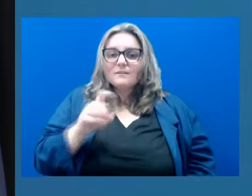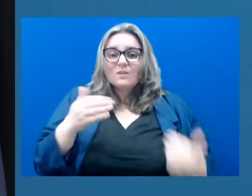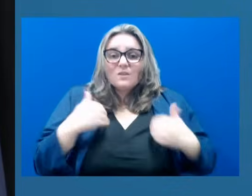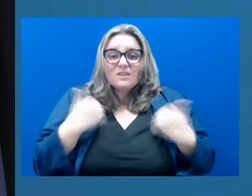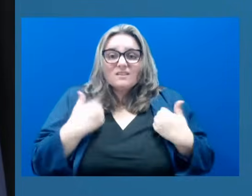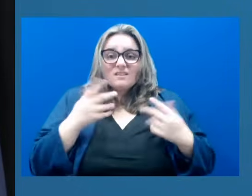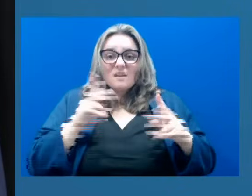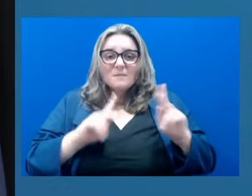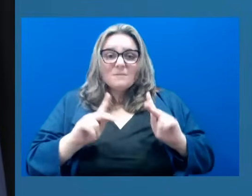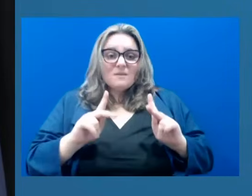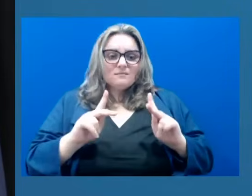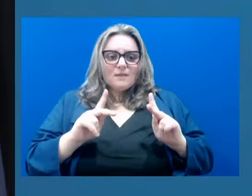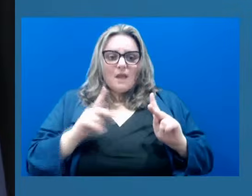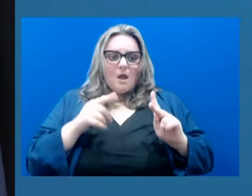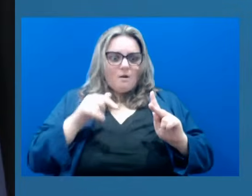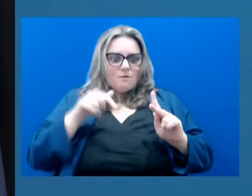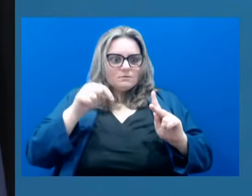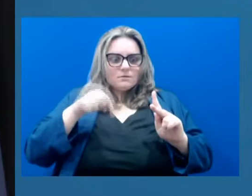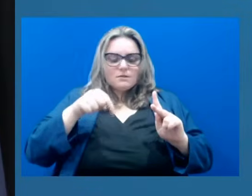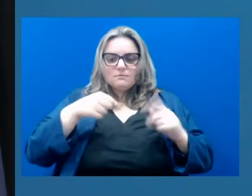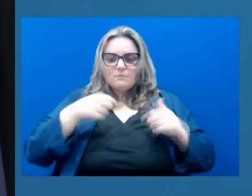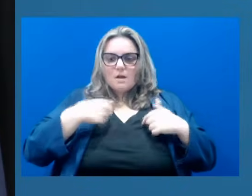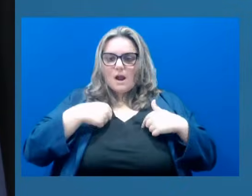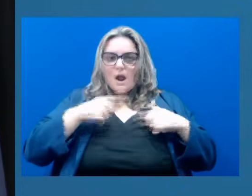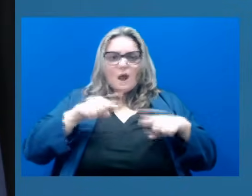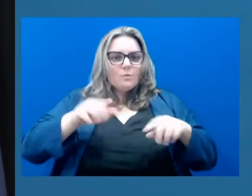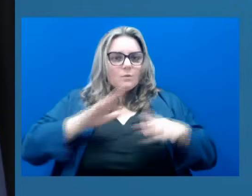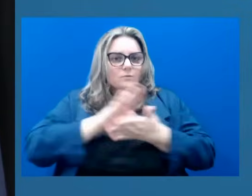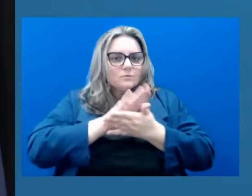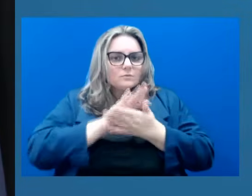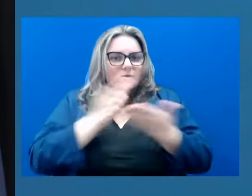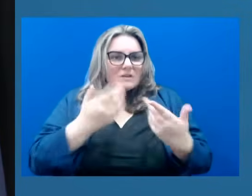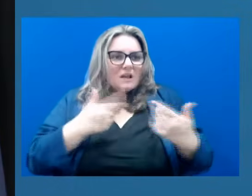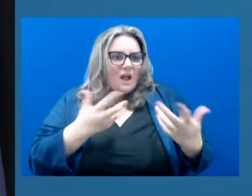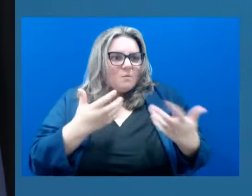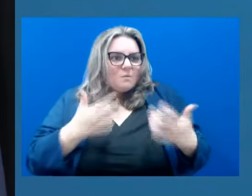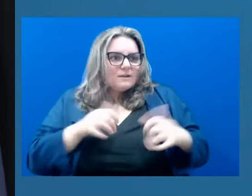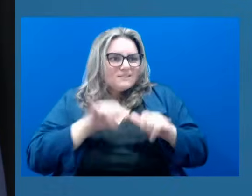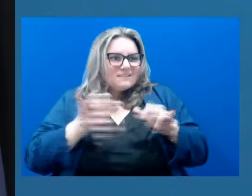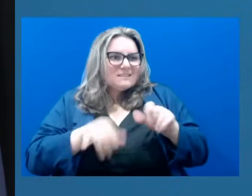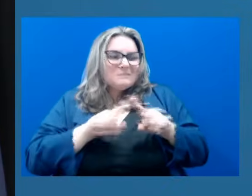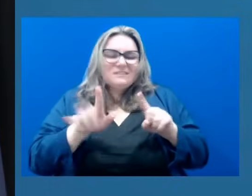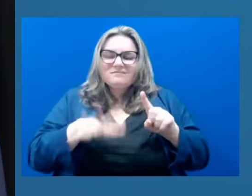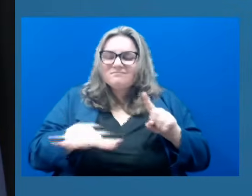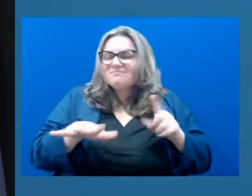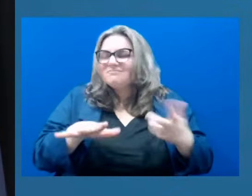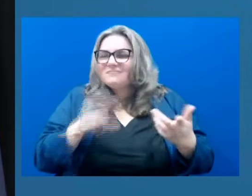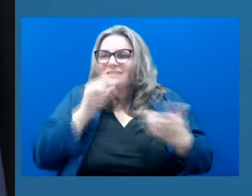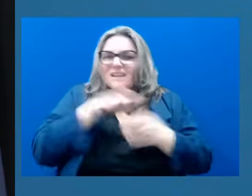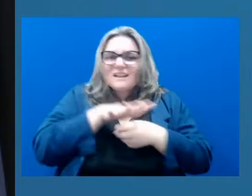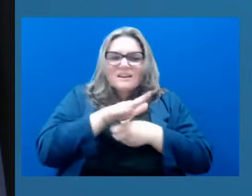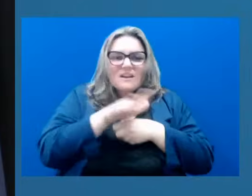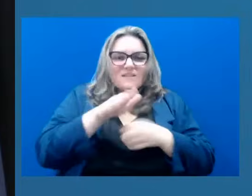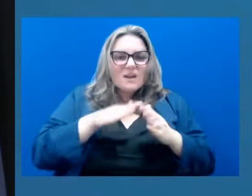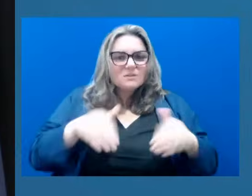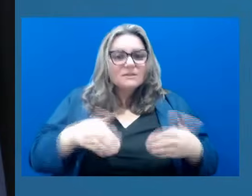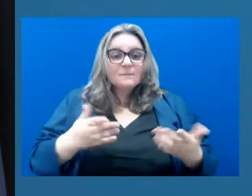It's a great area. I want to live here now. But there's just not enough housing. And so what we had to do is have a plan, and